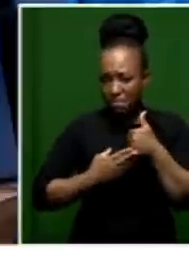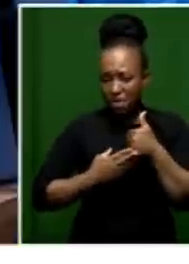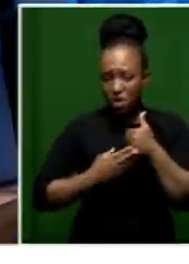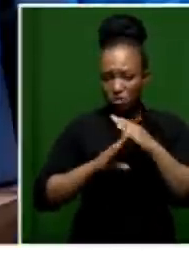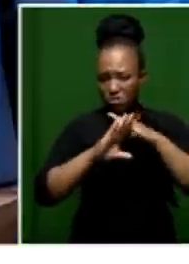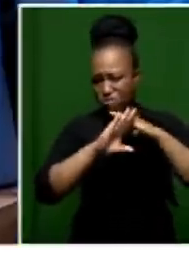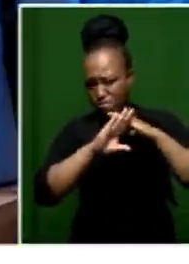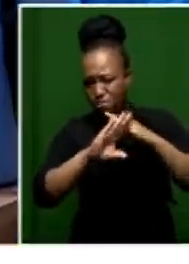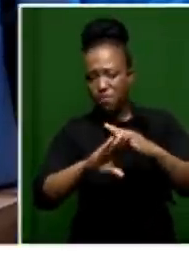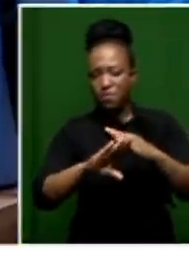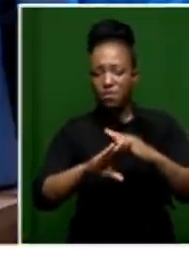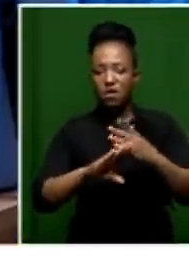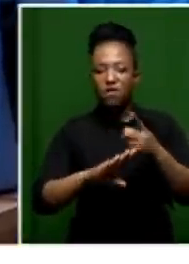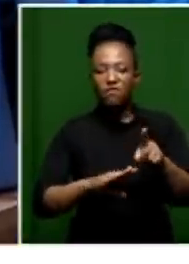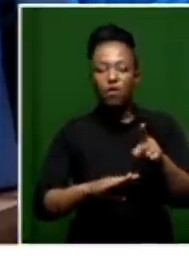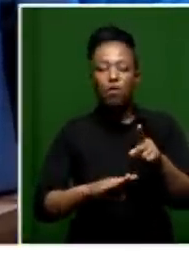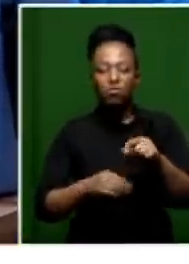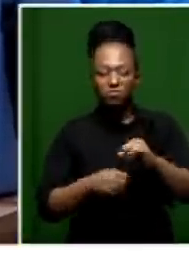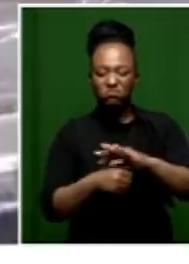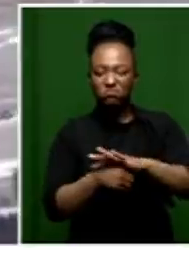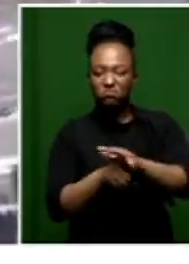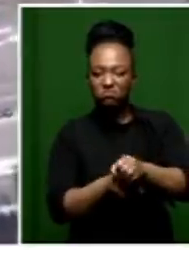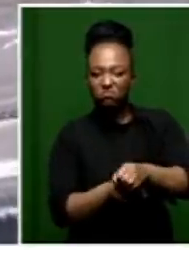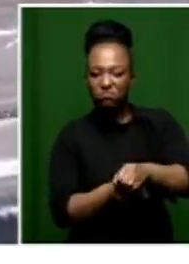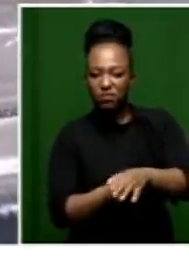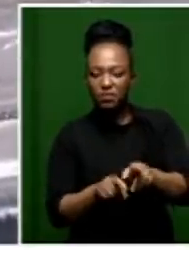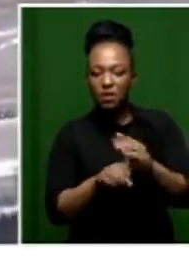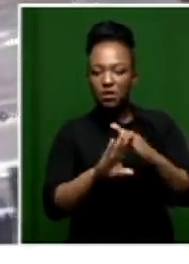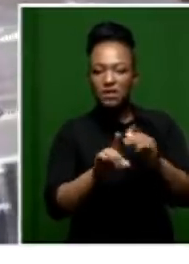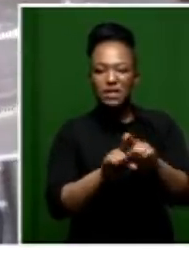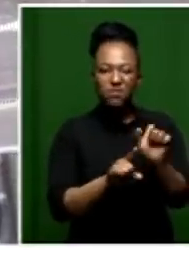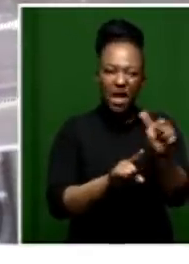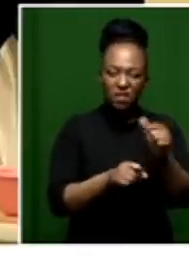to curb the spread of this variant and possibly others?